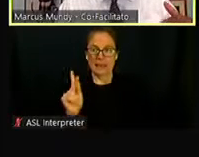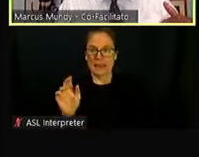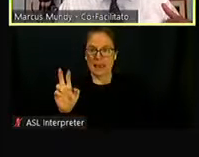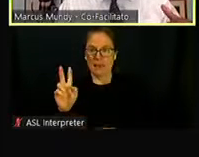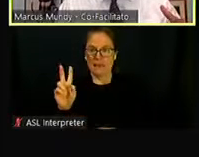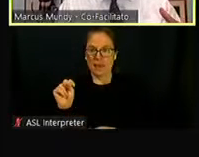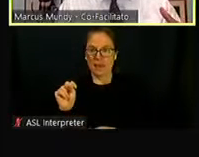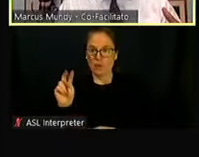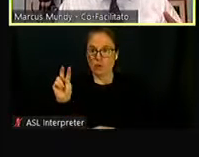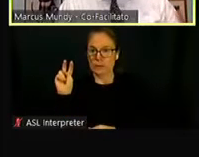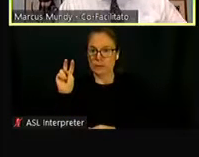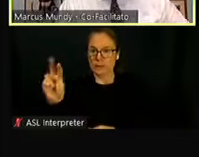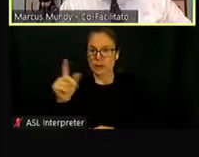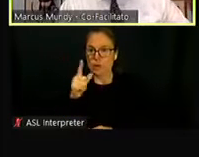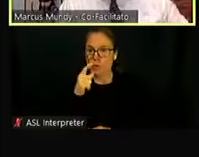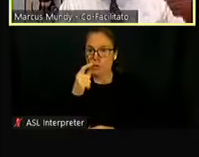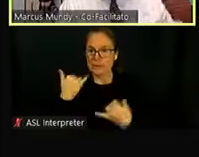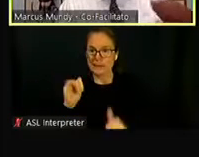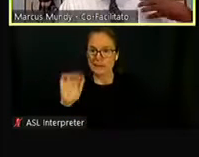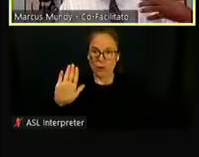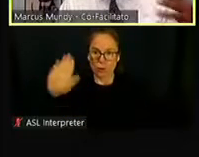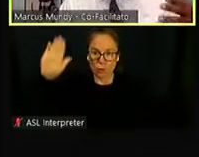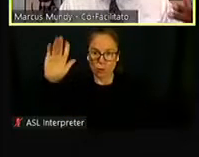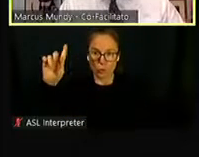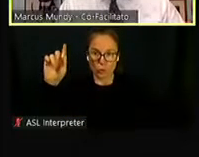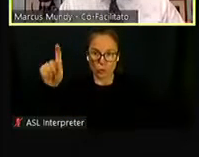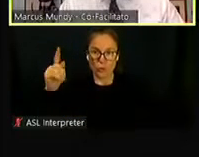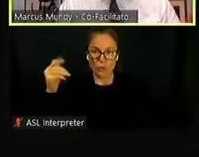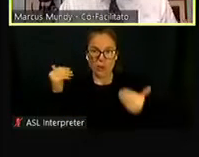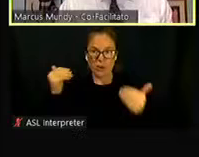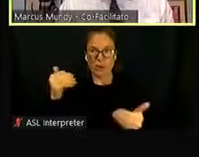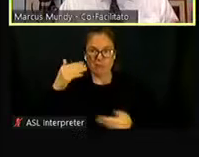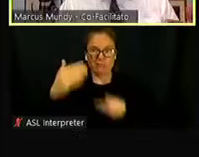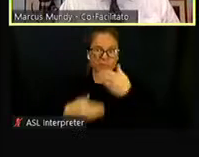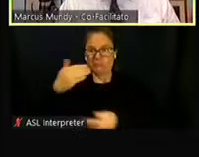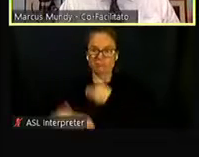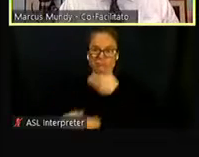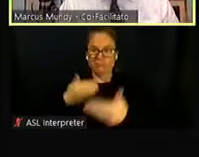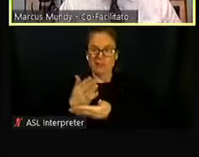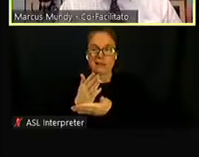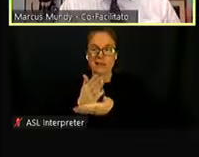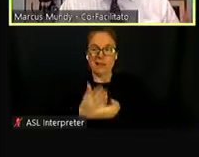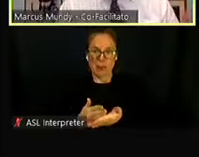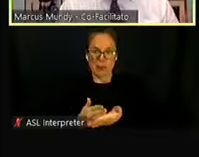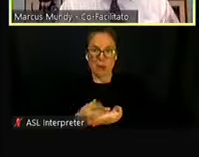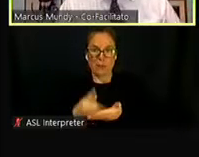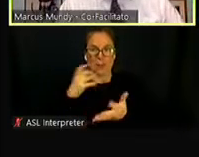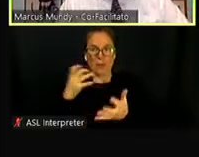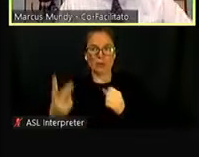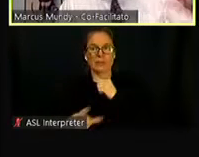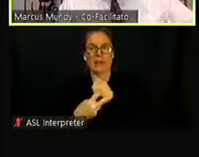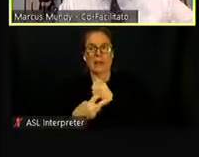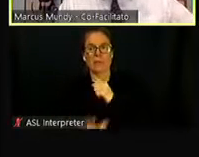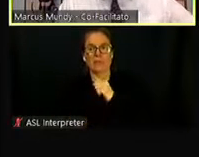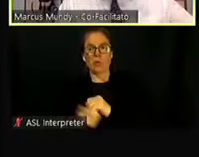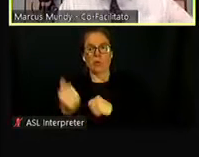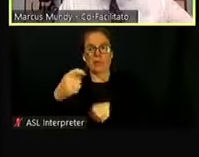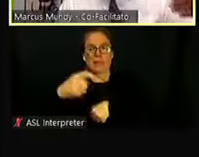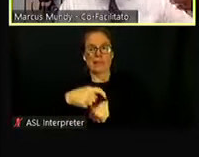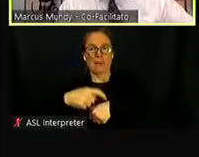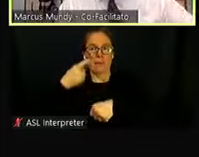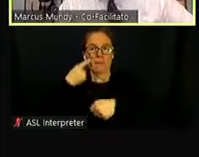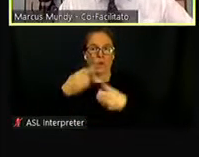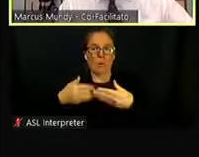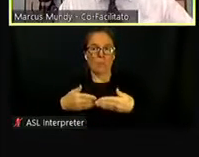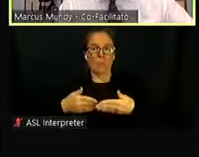else who still had a question, and we're gonna go ahead and kind of blast through the next section because I do want to save the bulk of our time for the broader